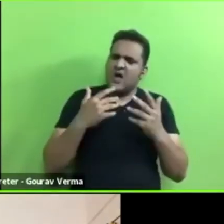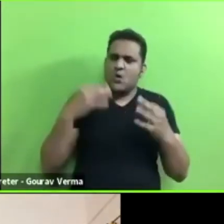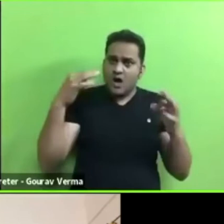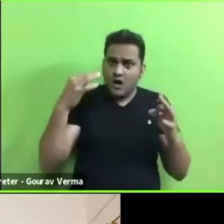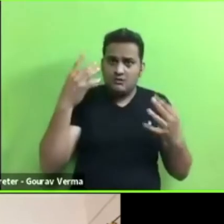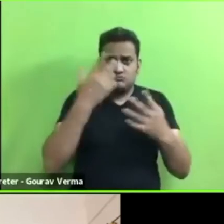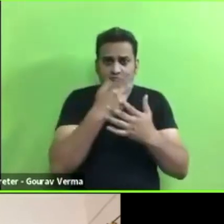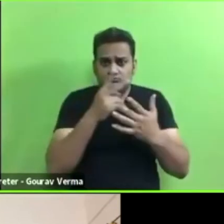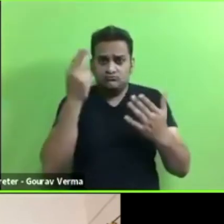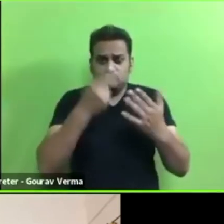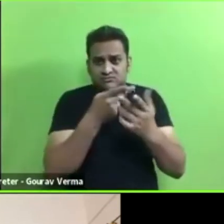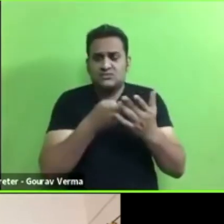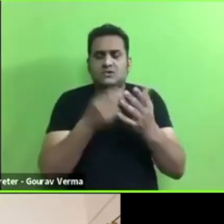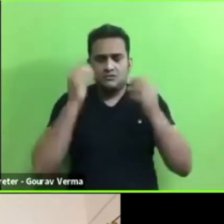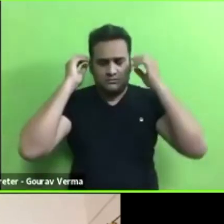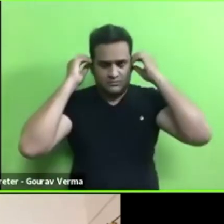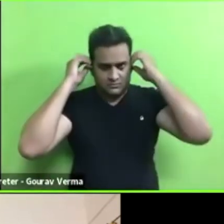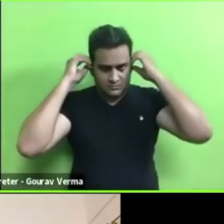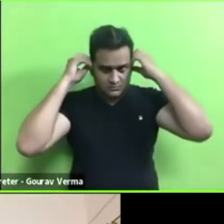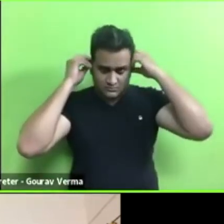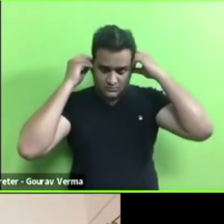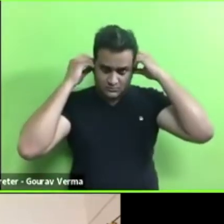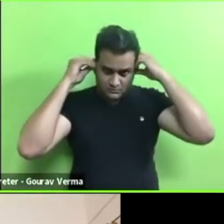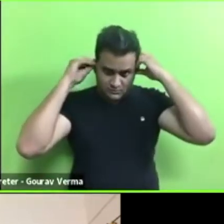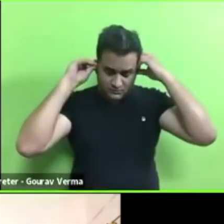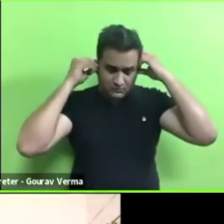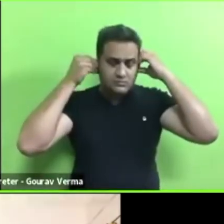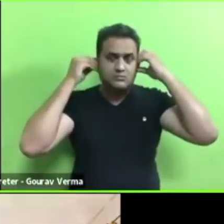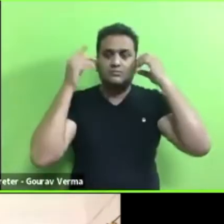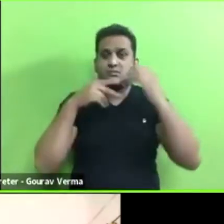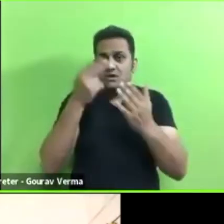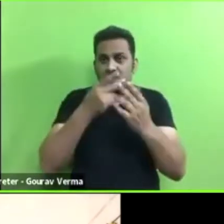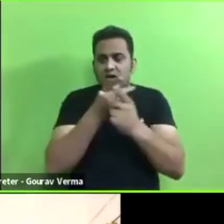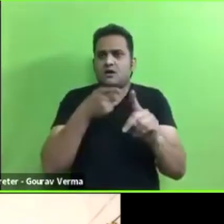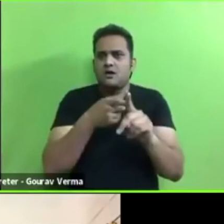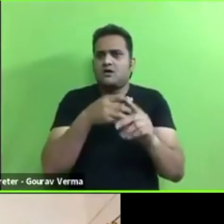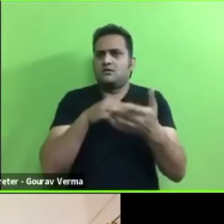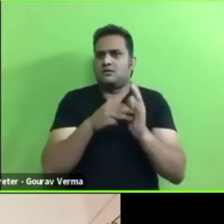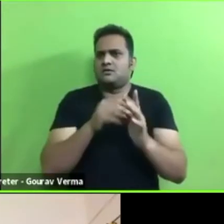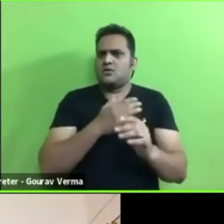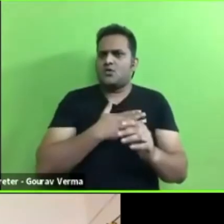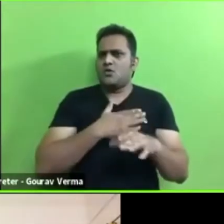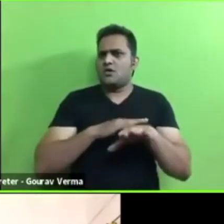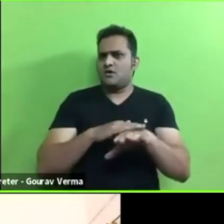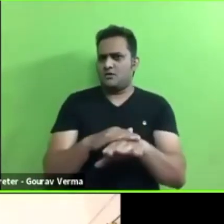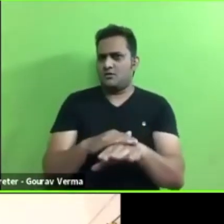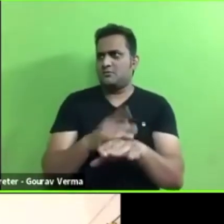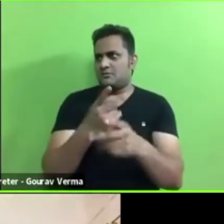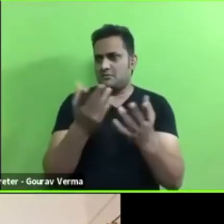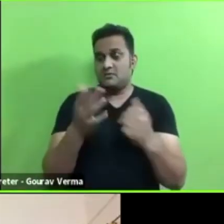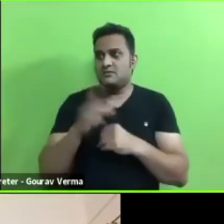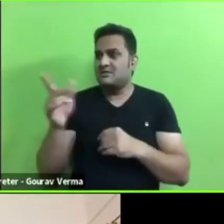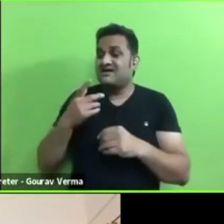can become, and this is John Dewey talking about, through art as a self-experience. What we try to do is we try